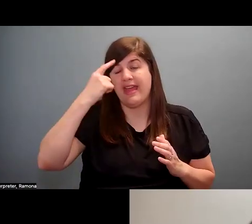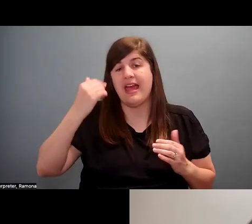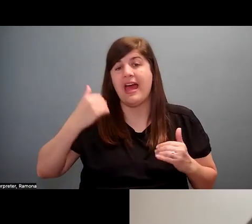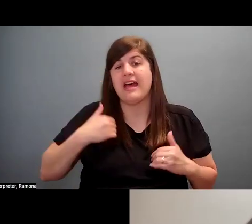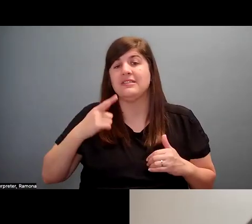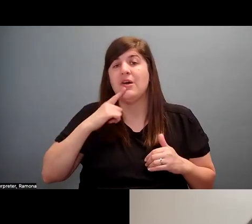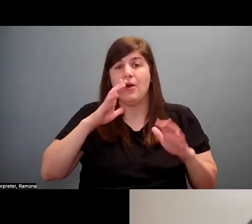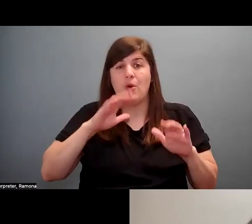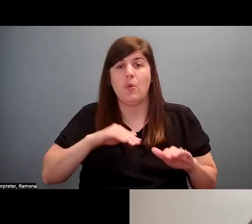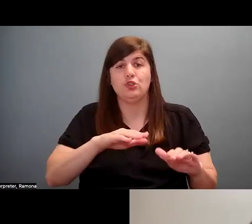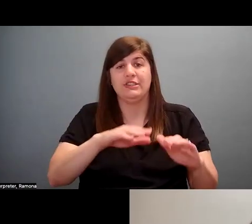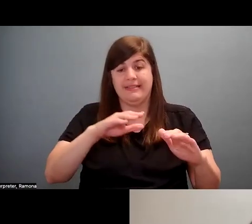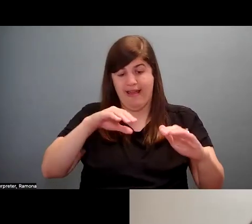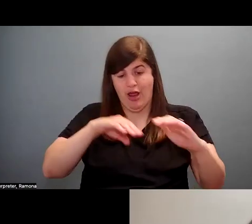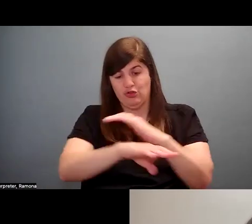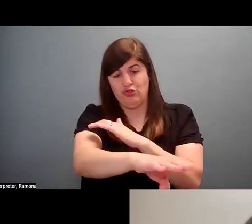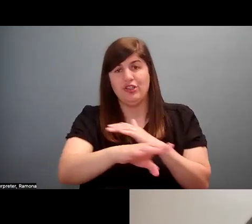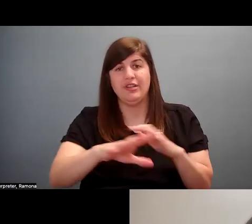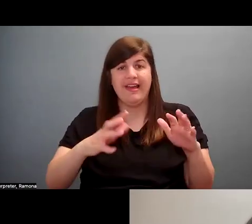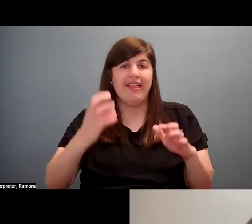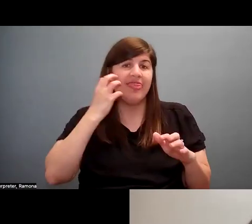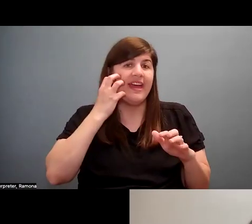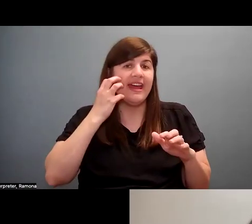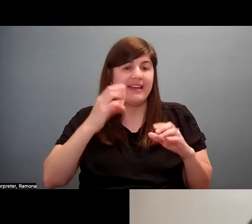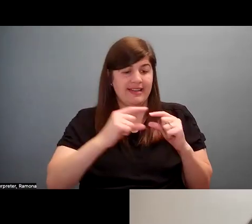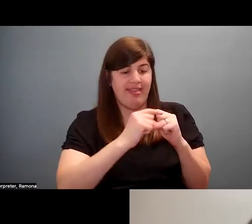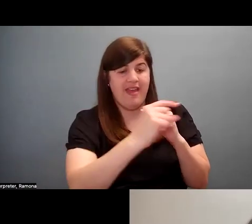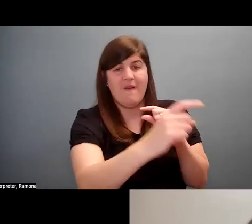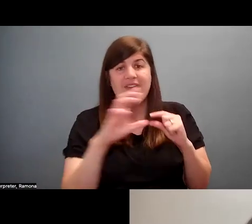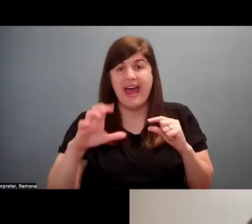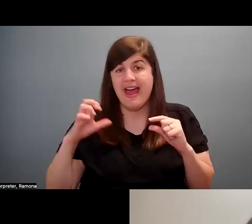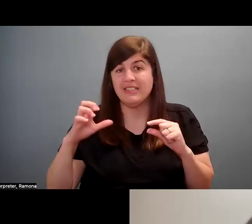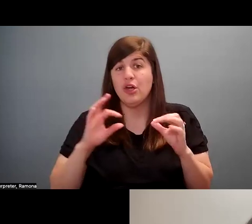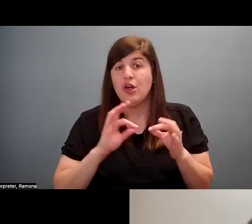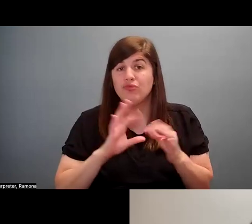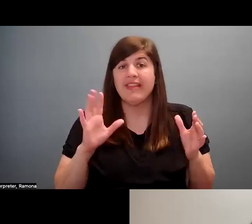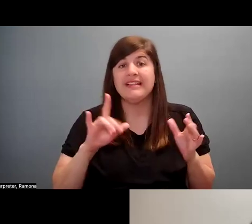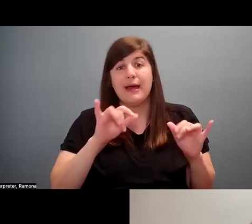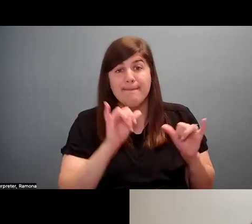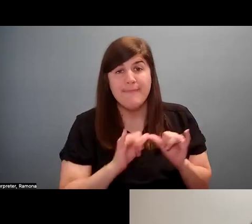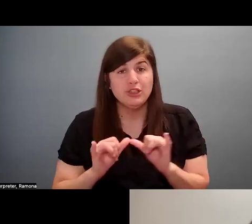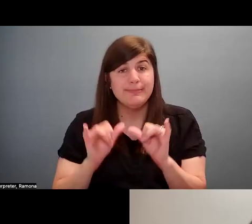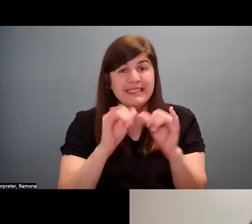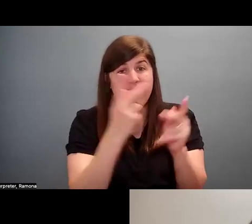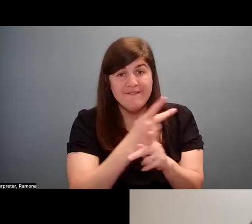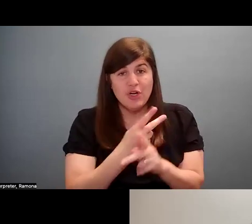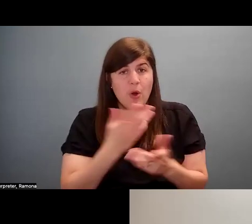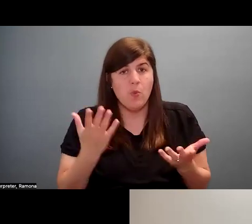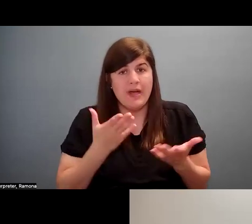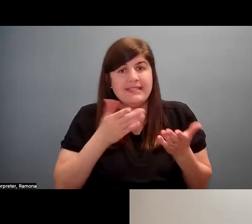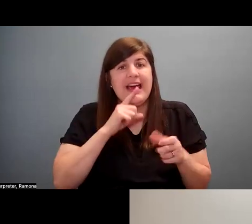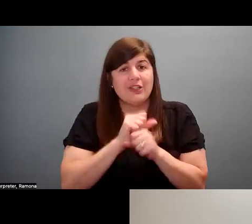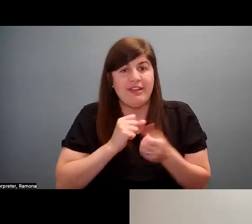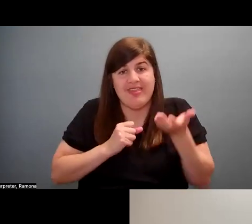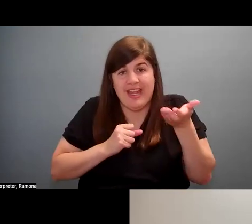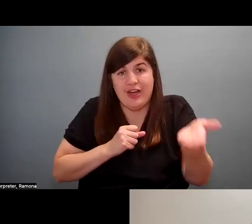thick layer of ice. And we can release them there so they can go make measurements and see what's down there. So if we